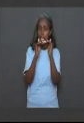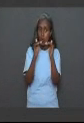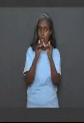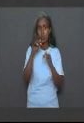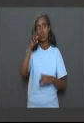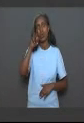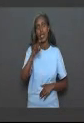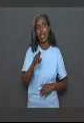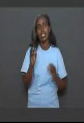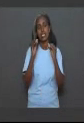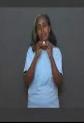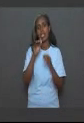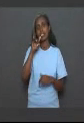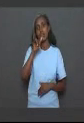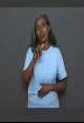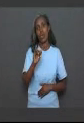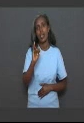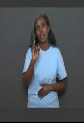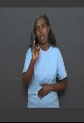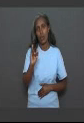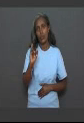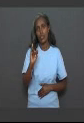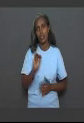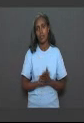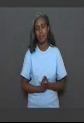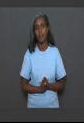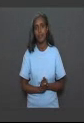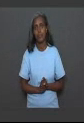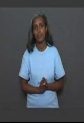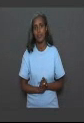to x plus y iota.